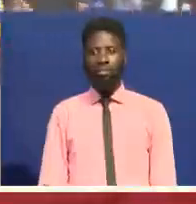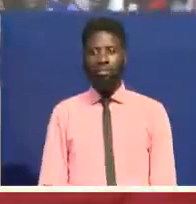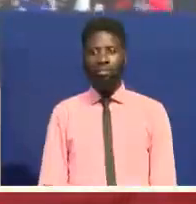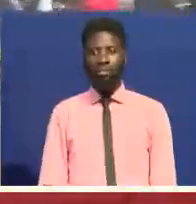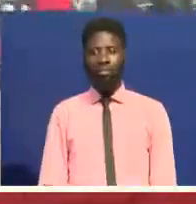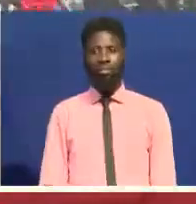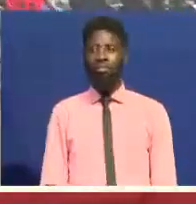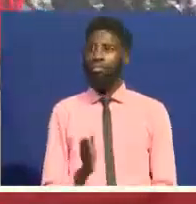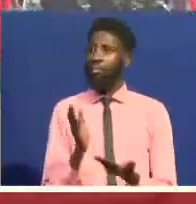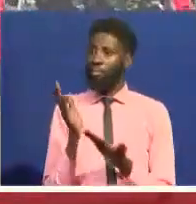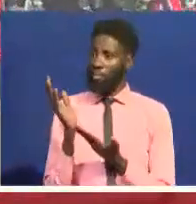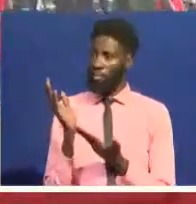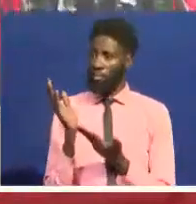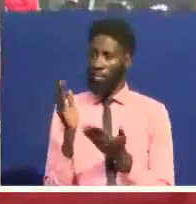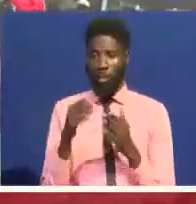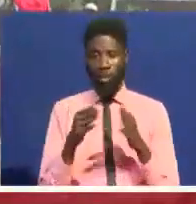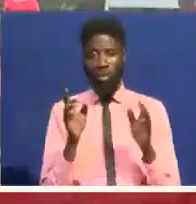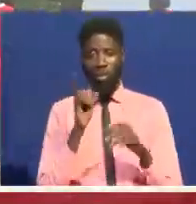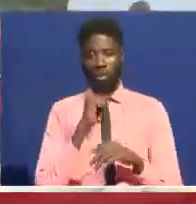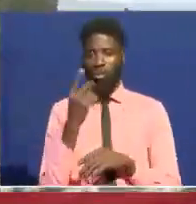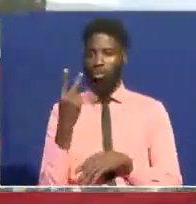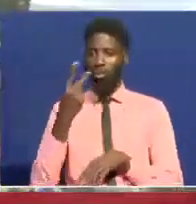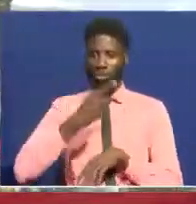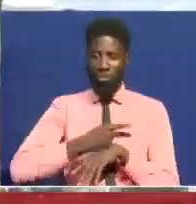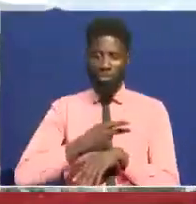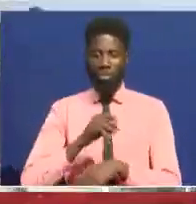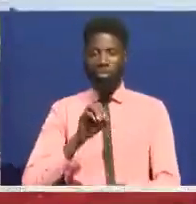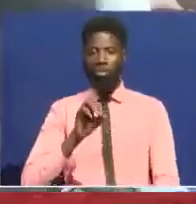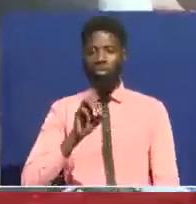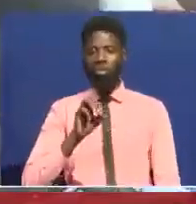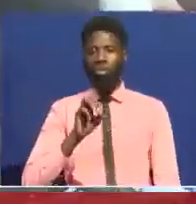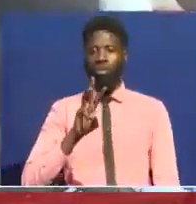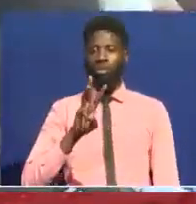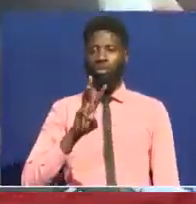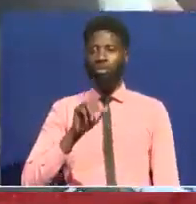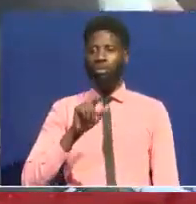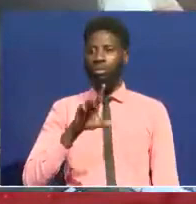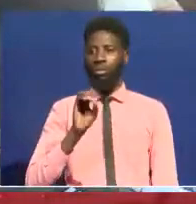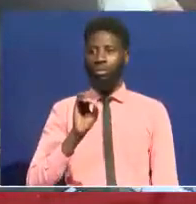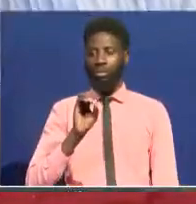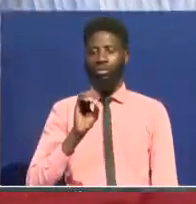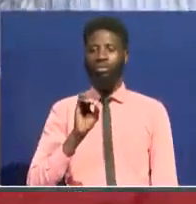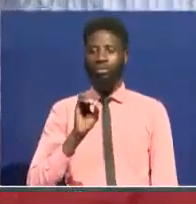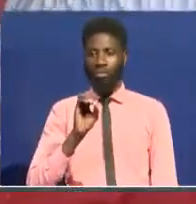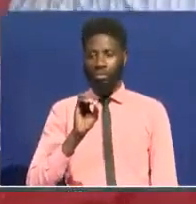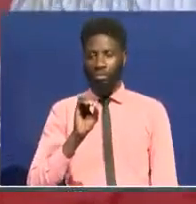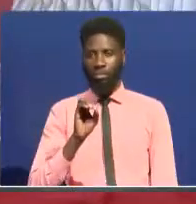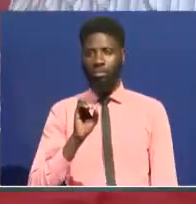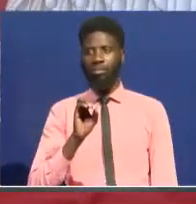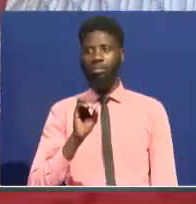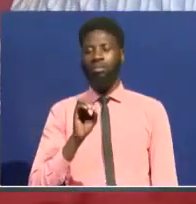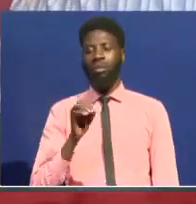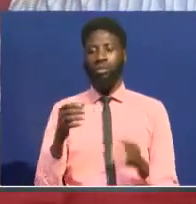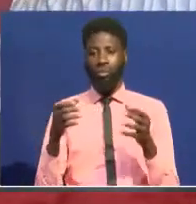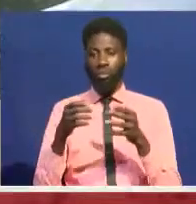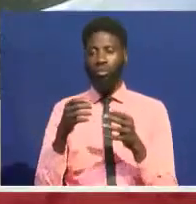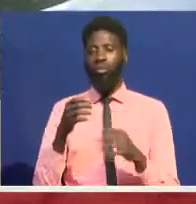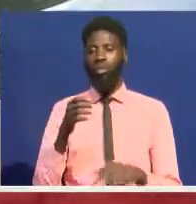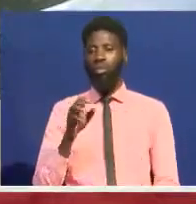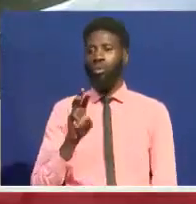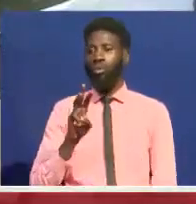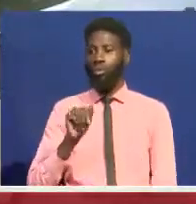Curtains have been drawn on the two-day Eliud Owalo Basketball Championships with an upset for the tournament's favorites, Onjiko Boys High